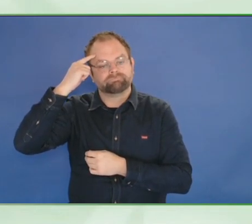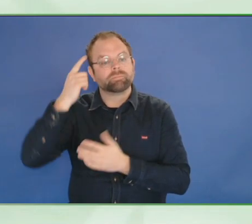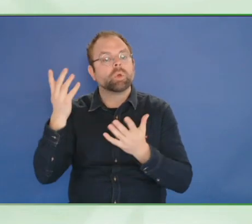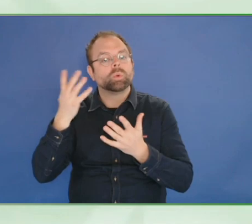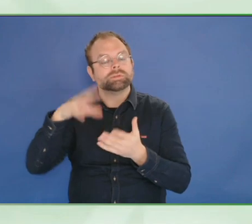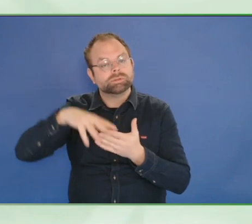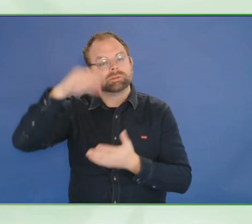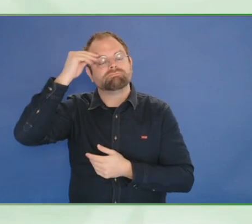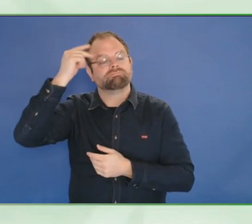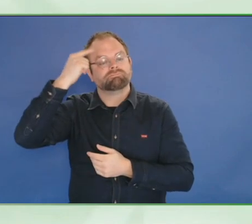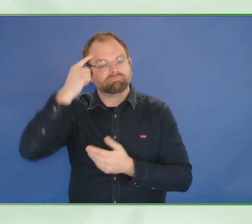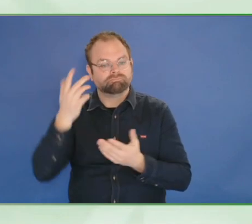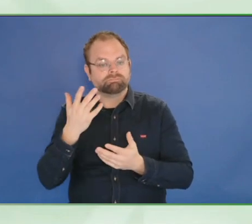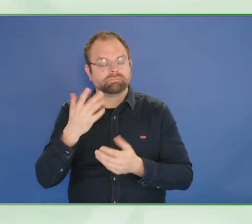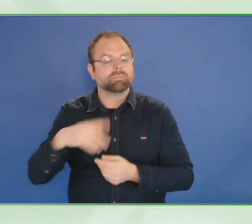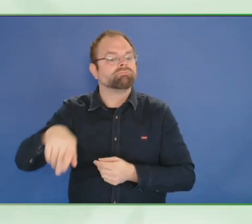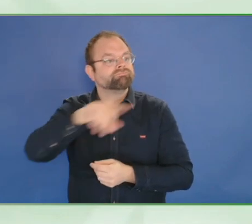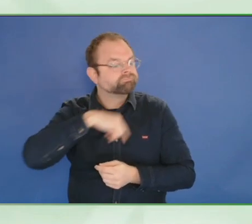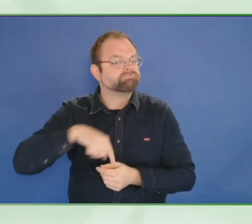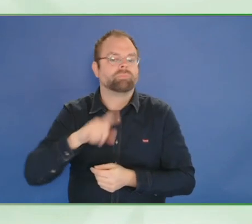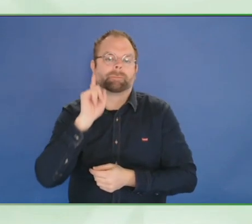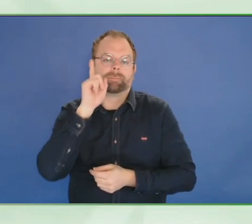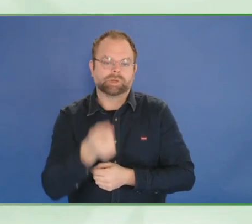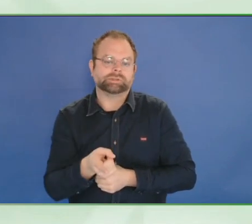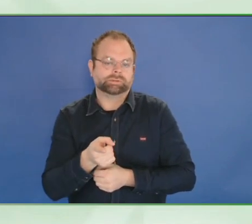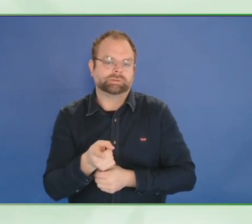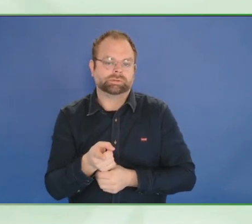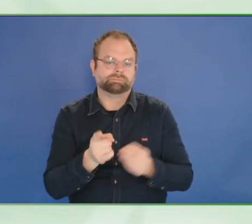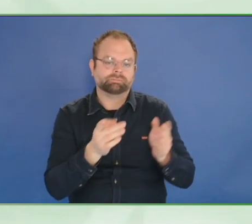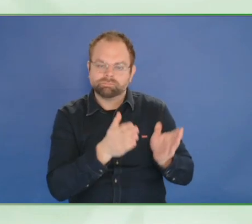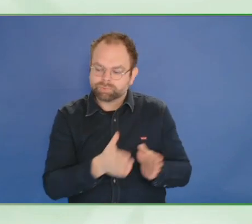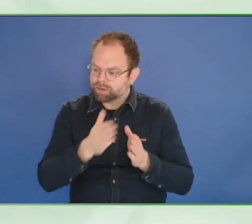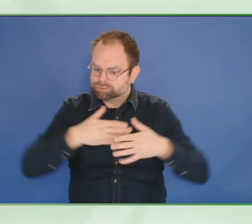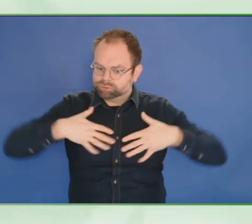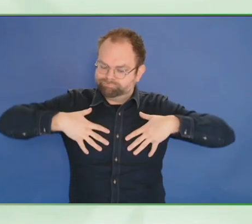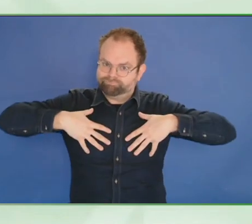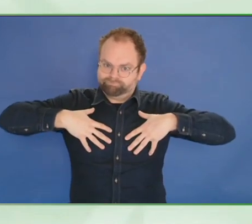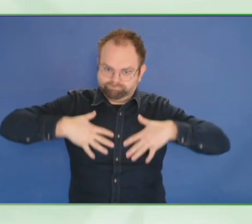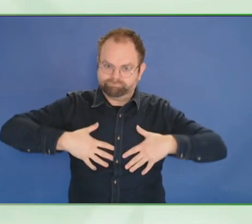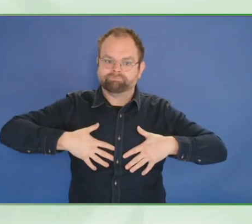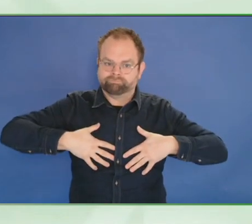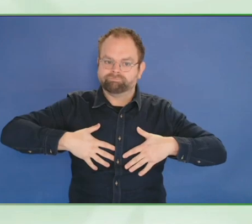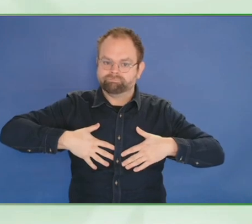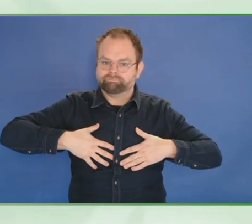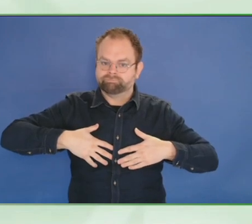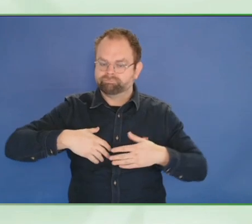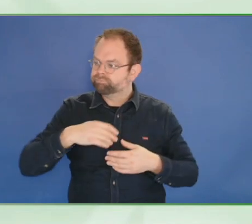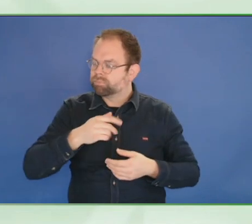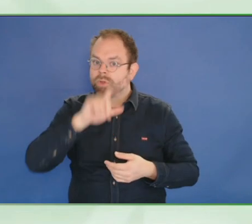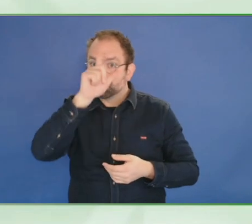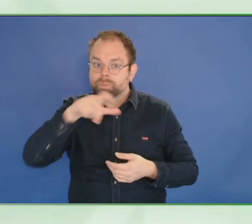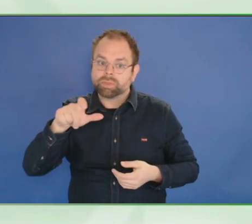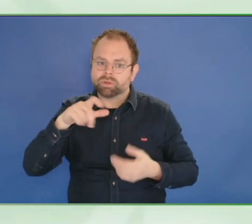prepared to serve people in the most challenging circumstances. We have about 5